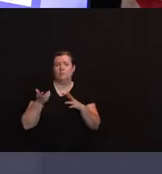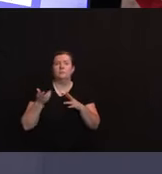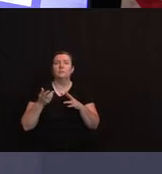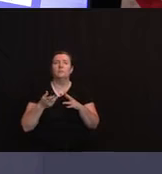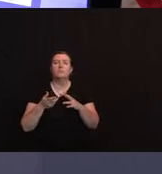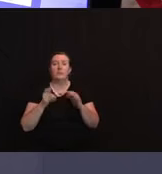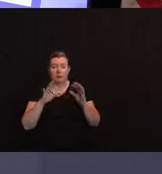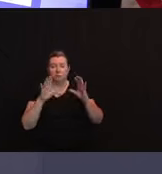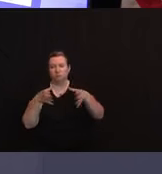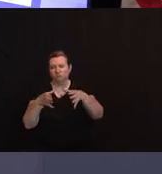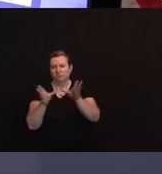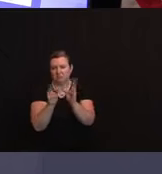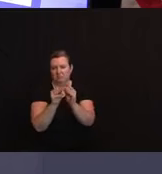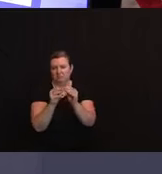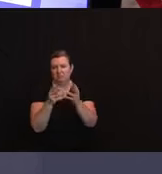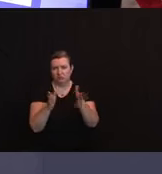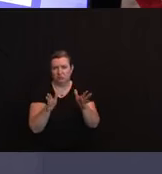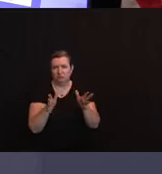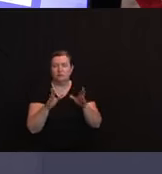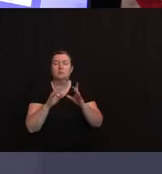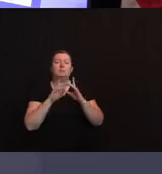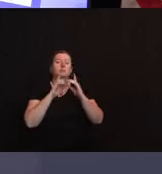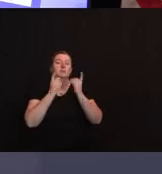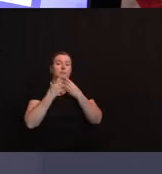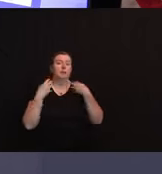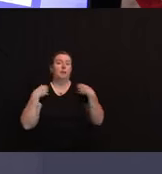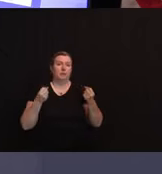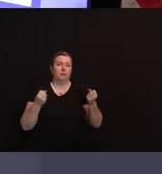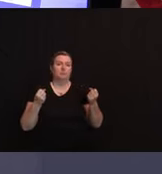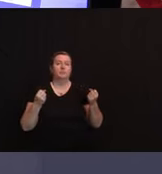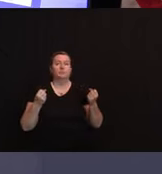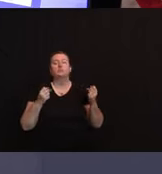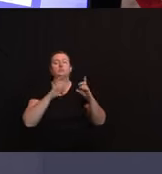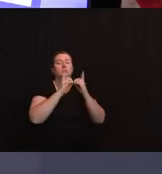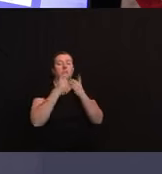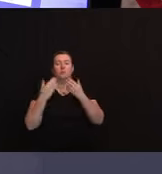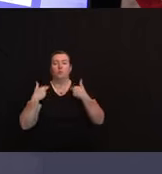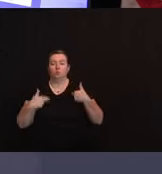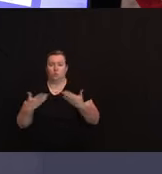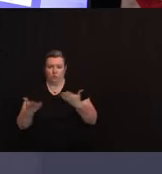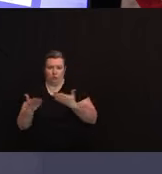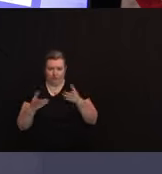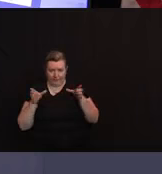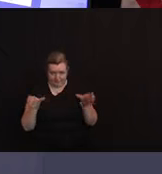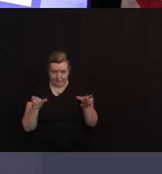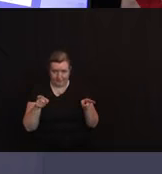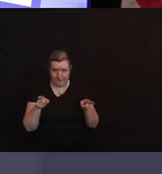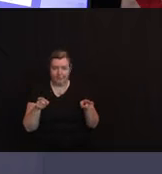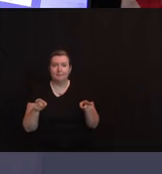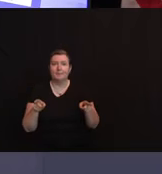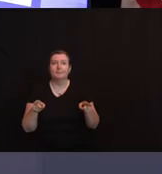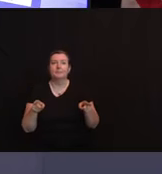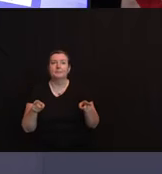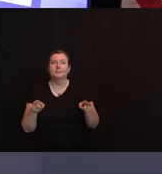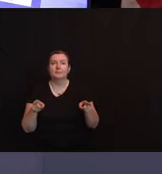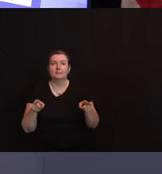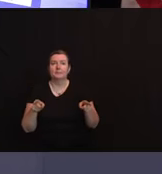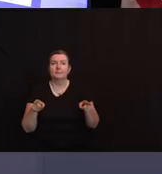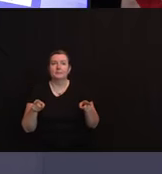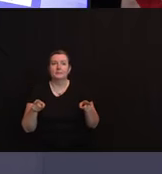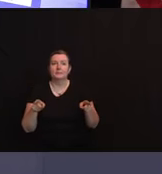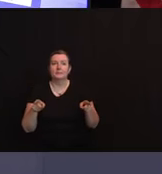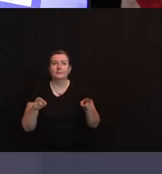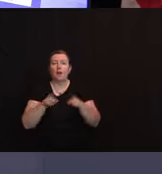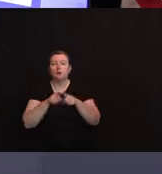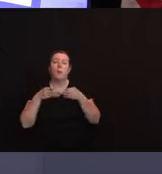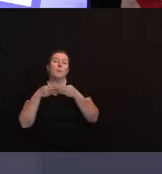state OEM, and the Department of Human Services. Dr. David Adenaro, the new Deputy Commissioner for Public Health Services, will be